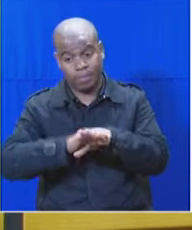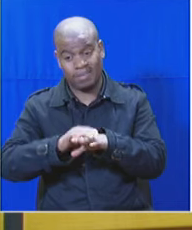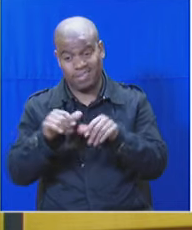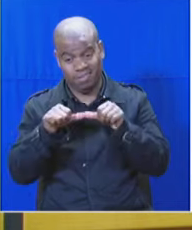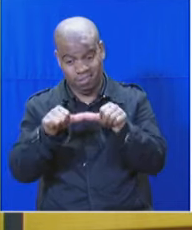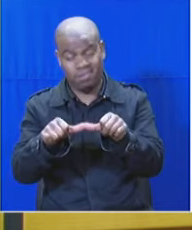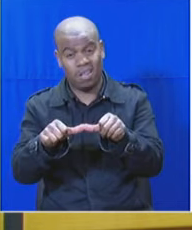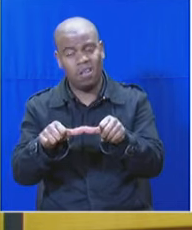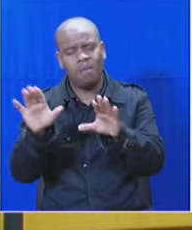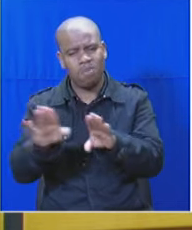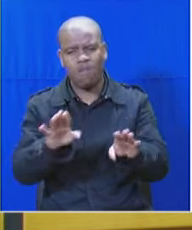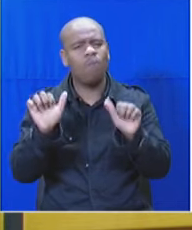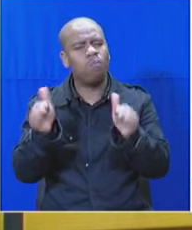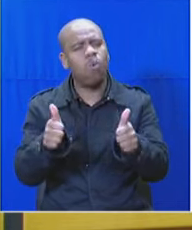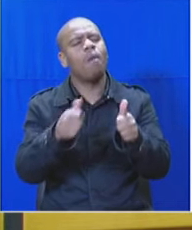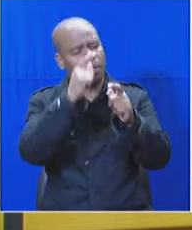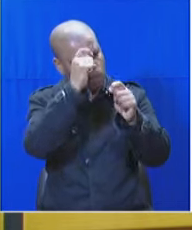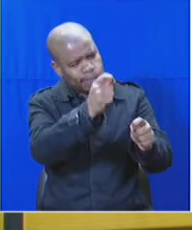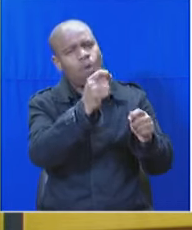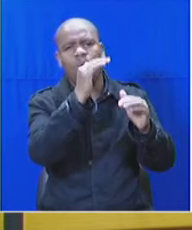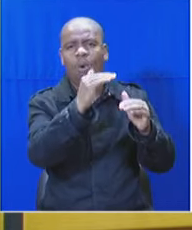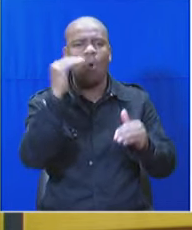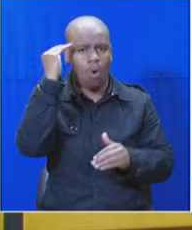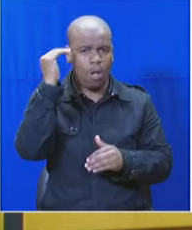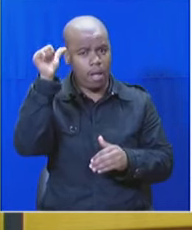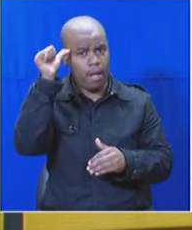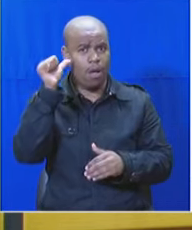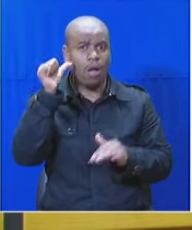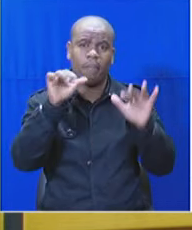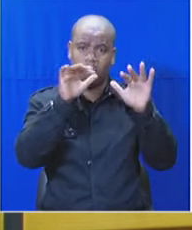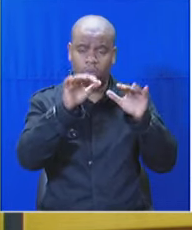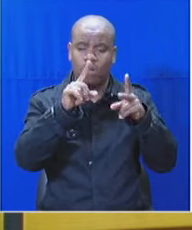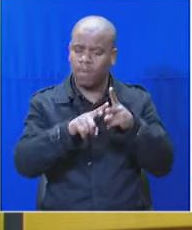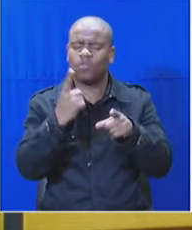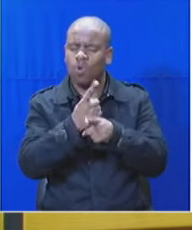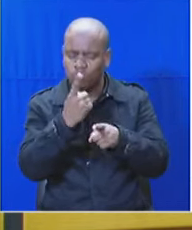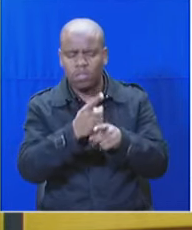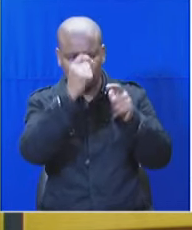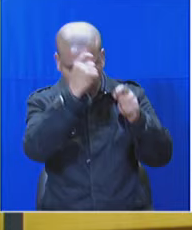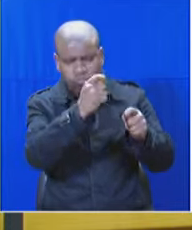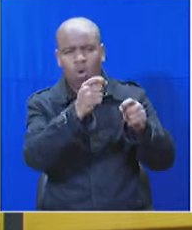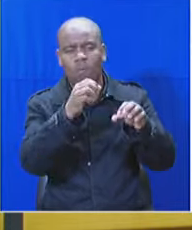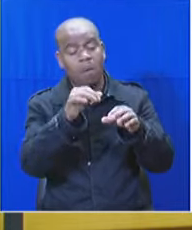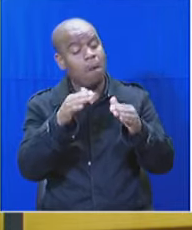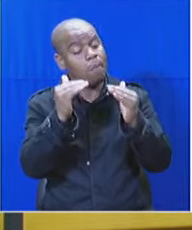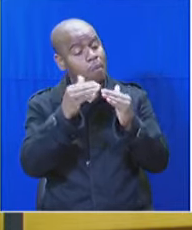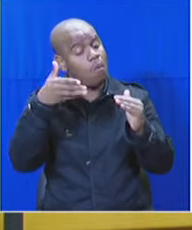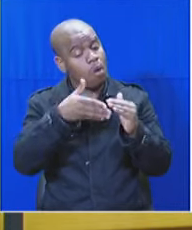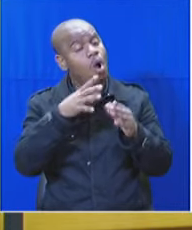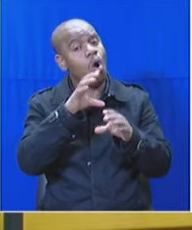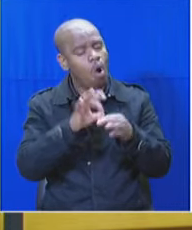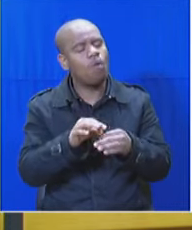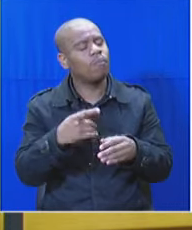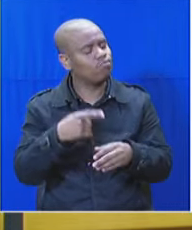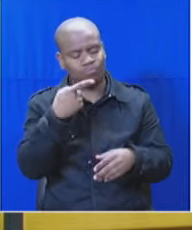contempt for elders, the leaders, and to say to our youth, please don't try this at home, what we usually see in these